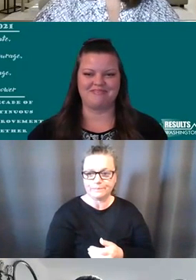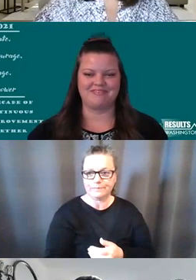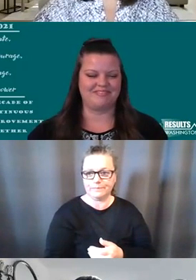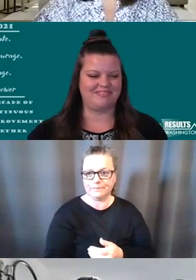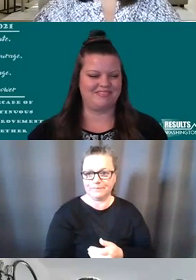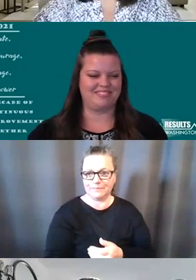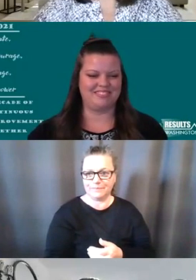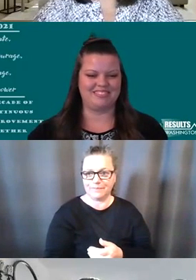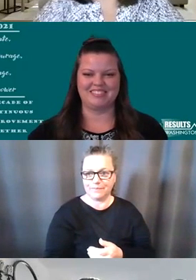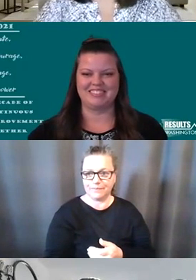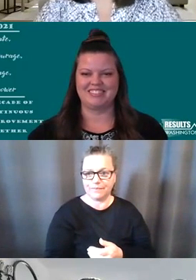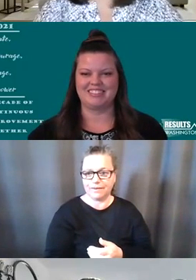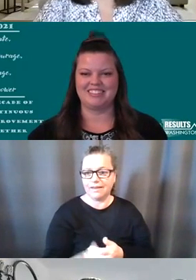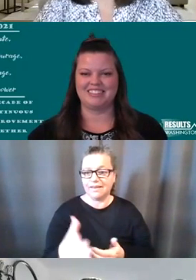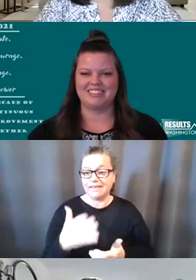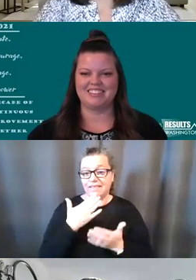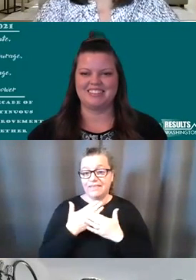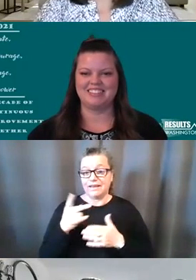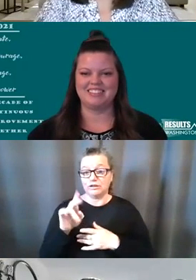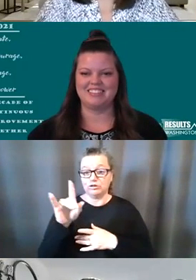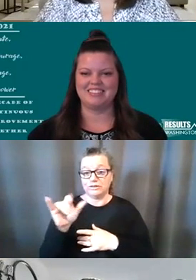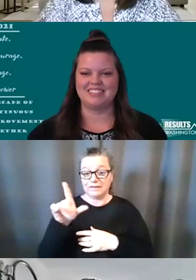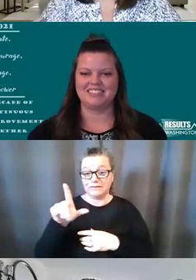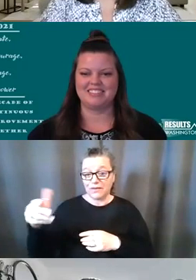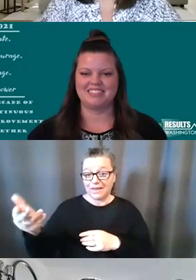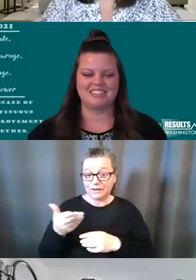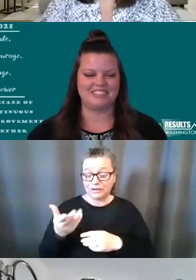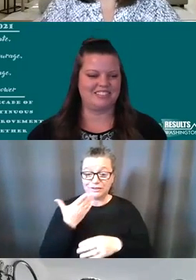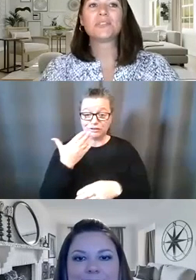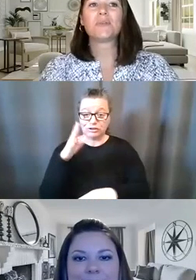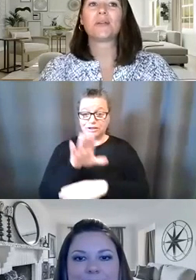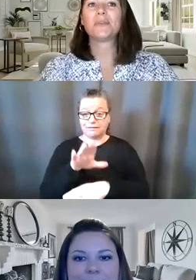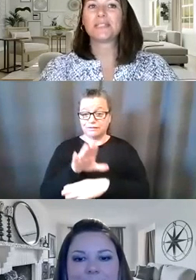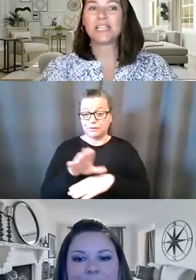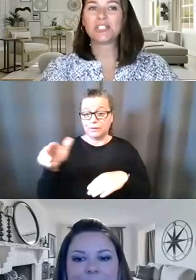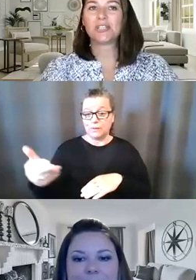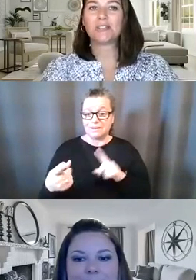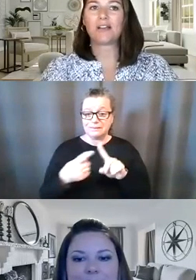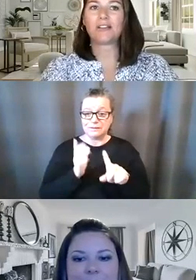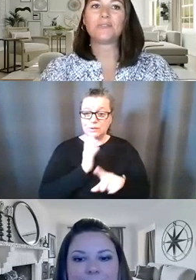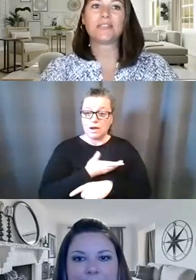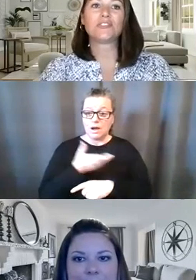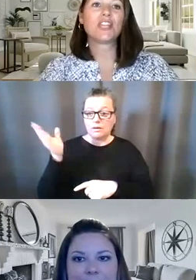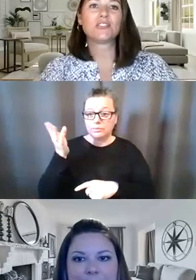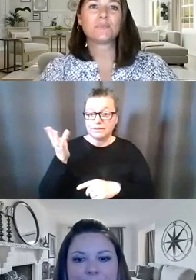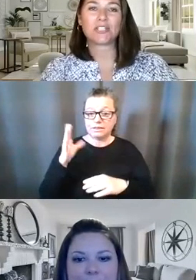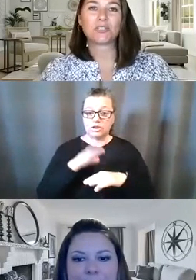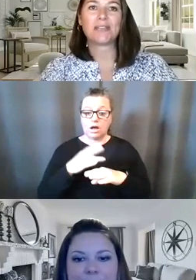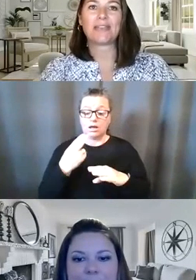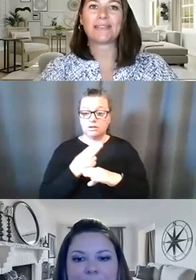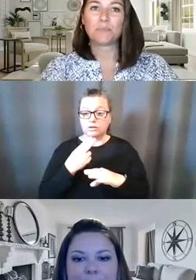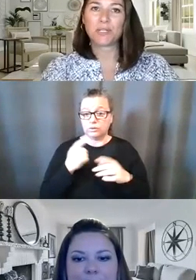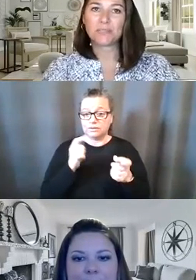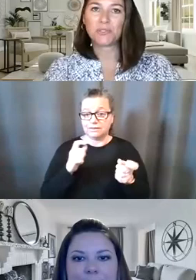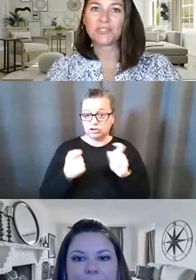Thank you, Christy, for that introduction. Good afternoon and welcome to our presentation on using change management